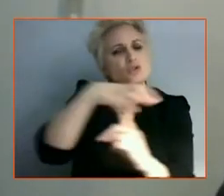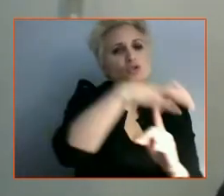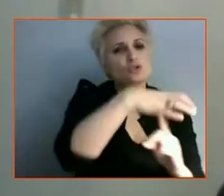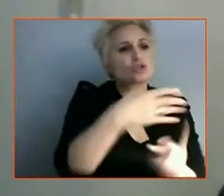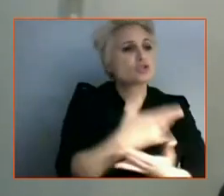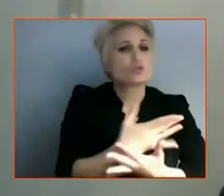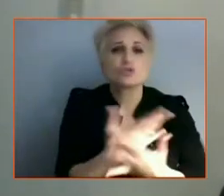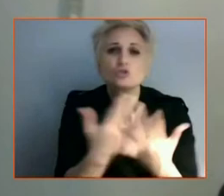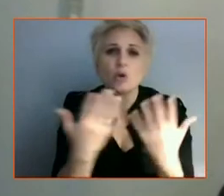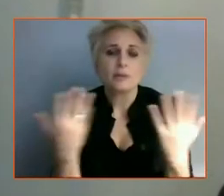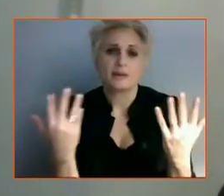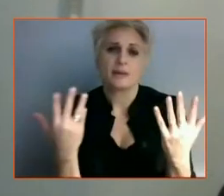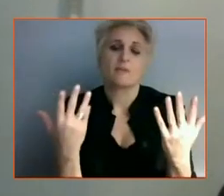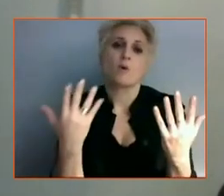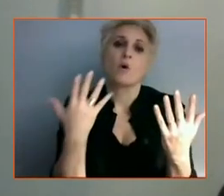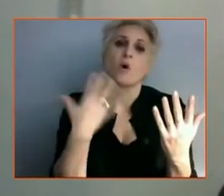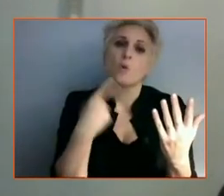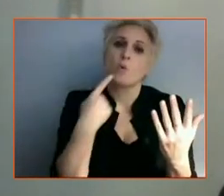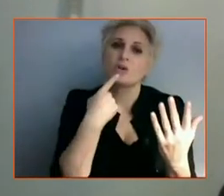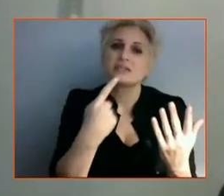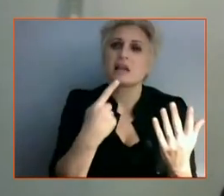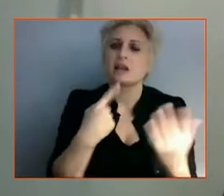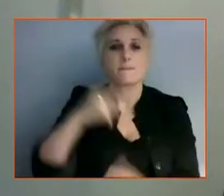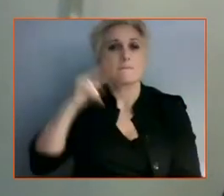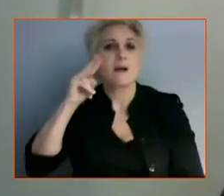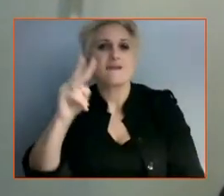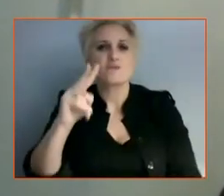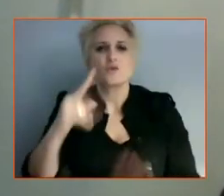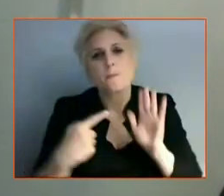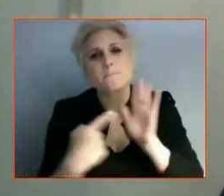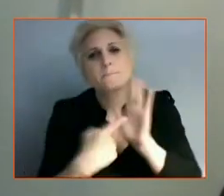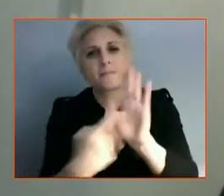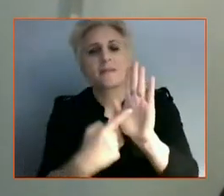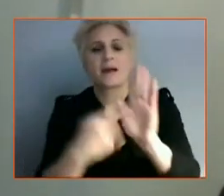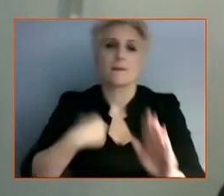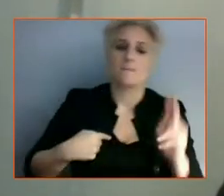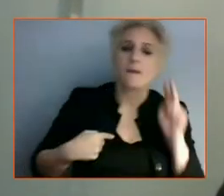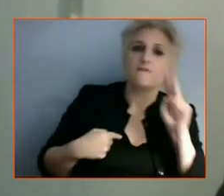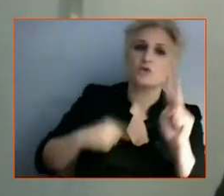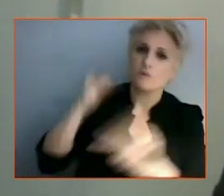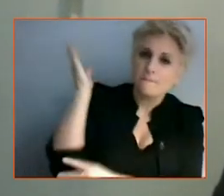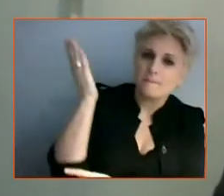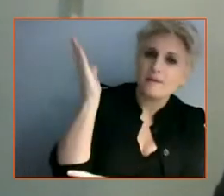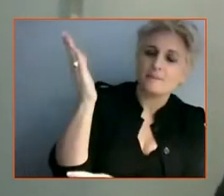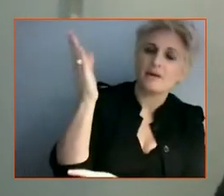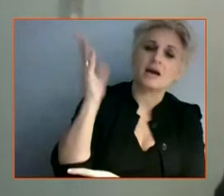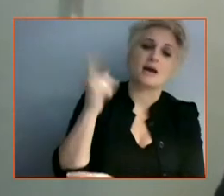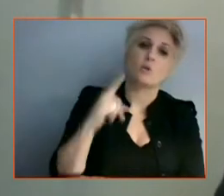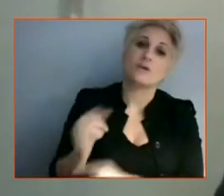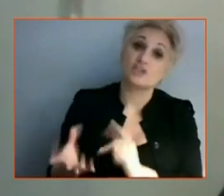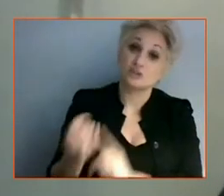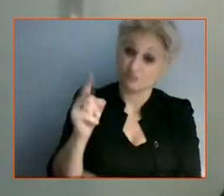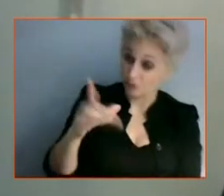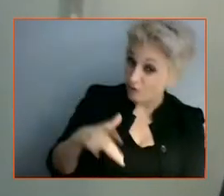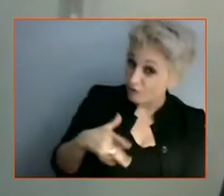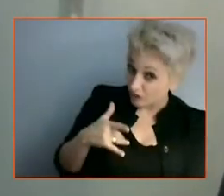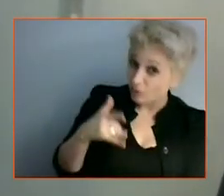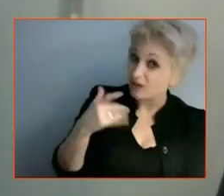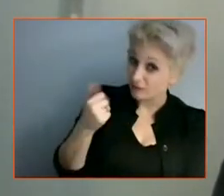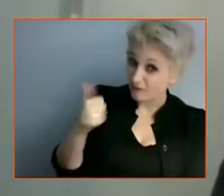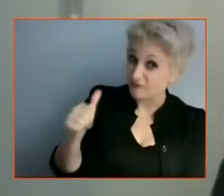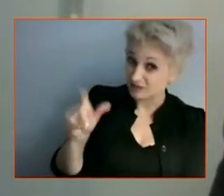to let you know what their views are on things. And we have done that over the last 3 years. Now, you feel that you have